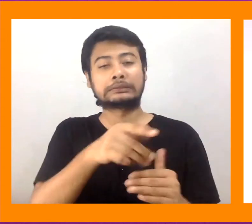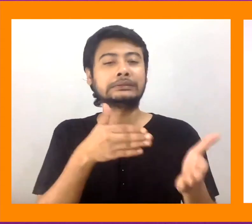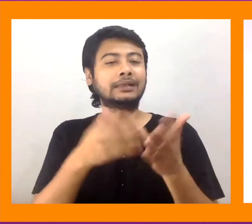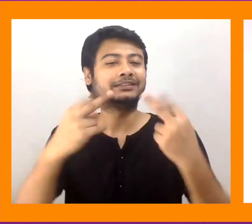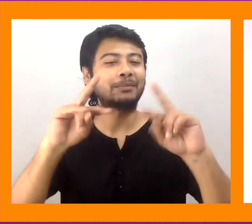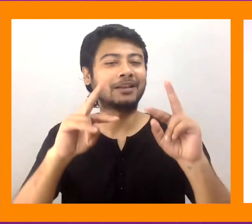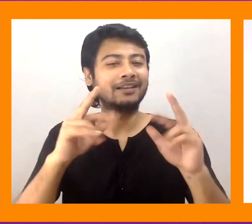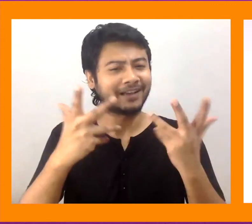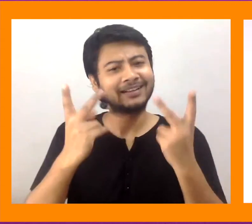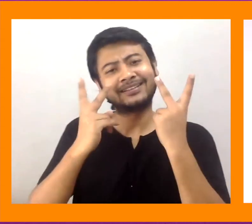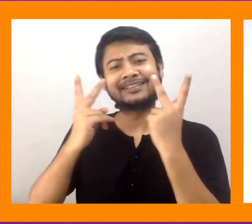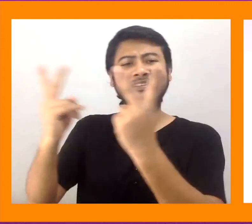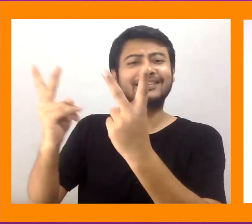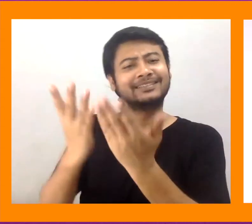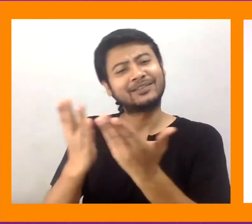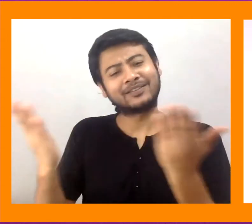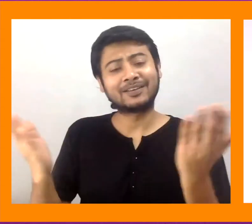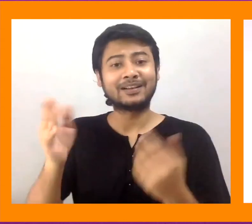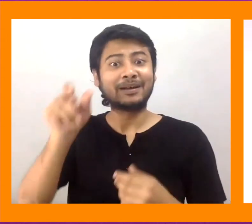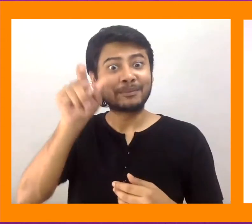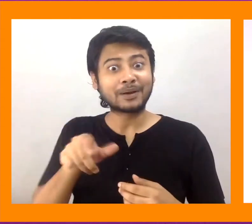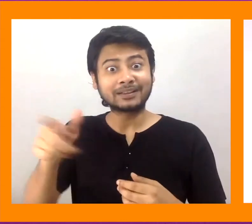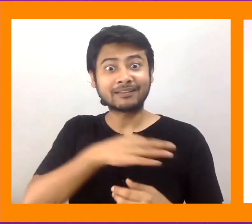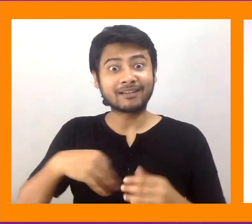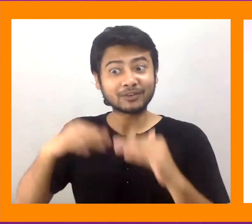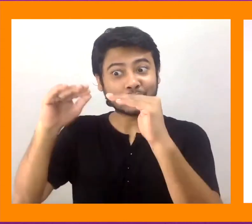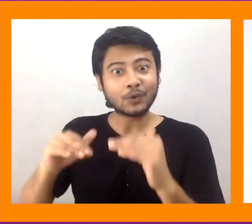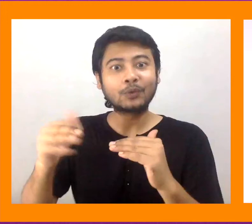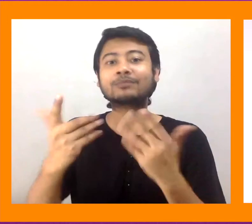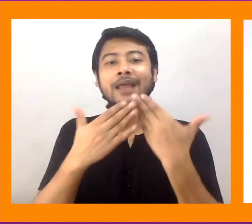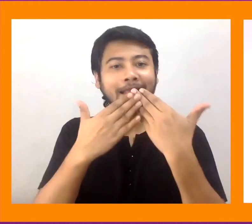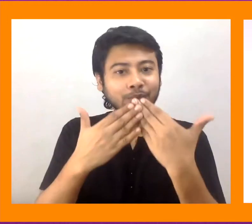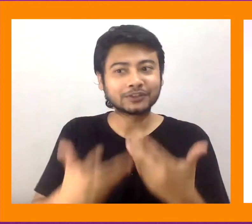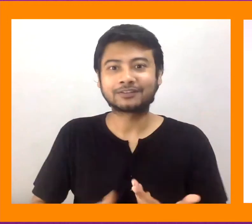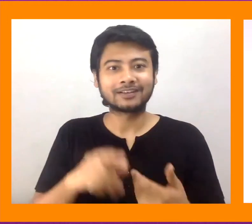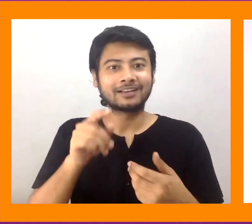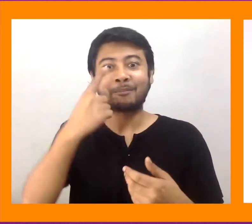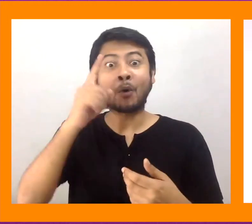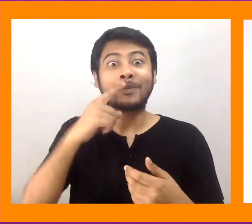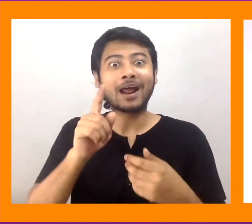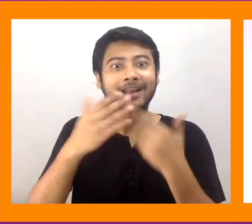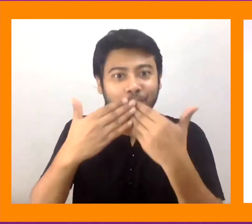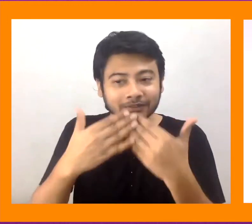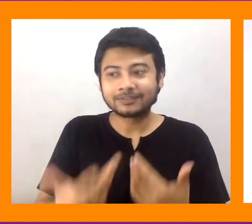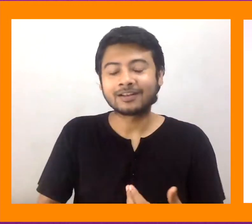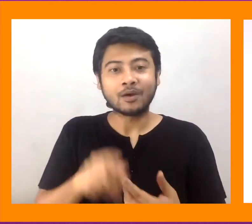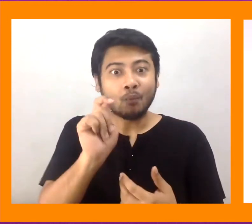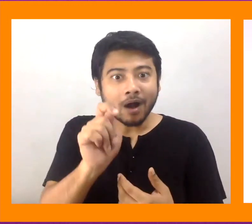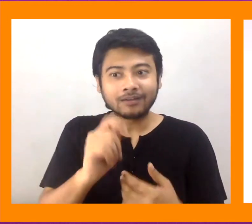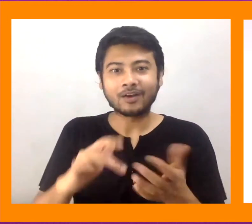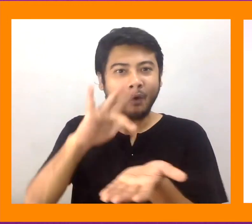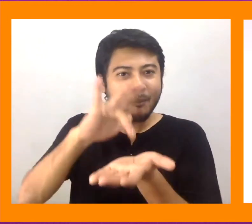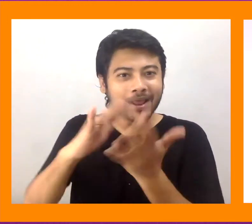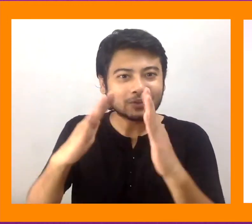many people belonging to a lower caste also belong to a lower economic class. And they are also people